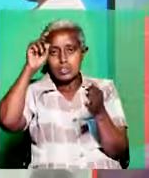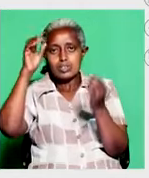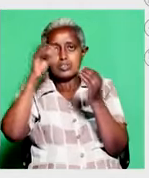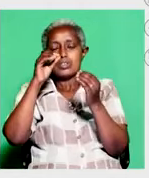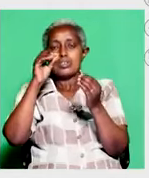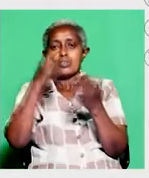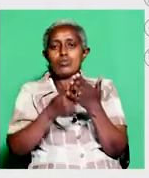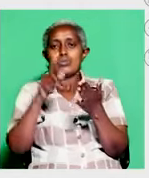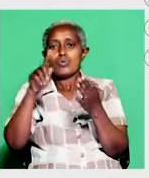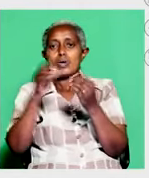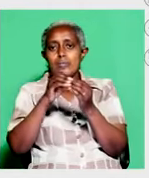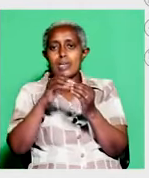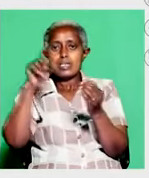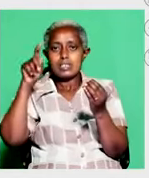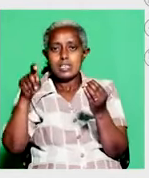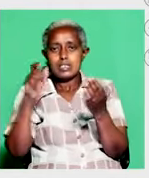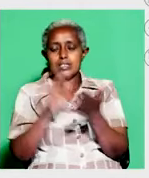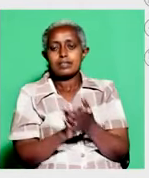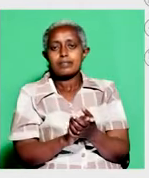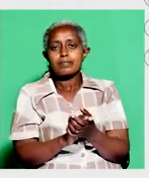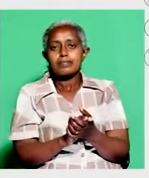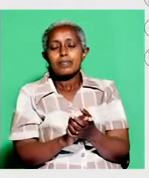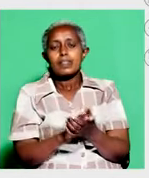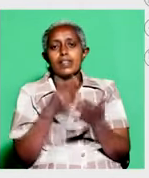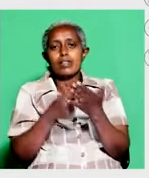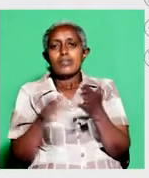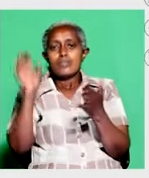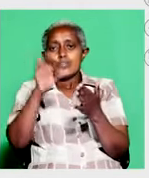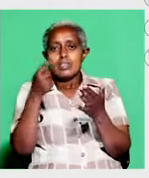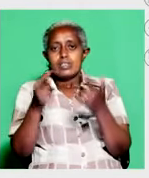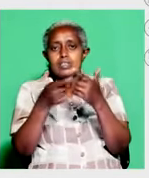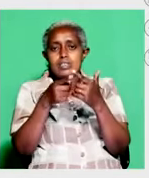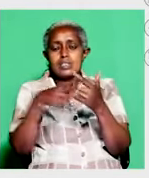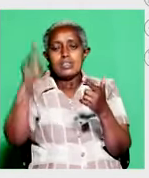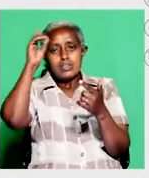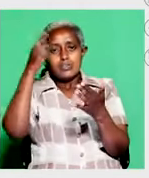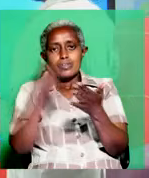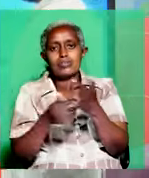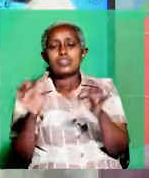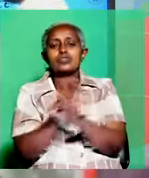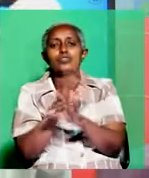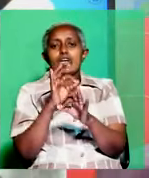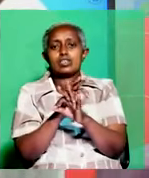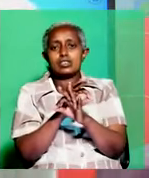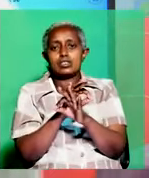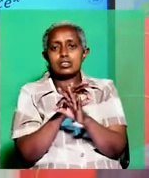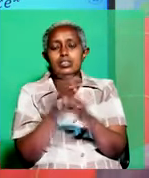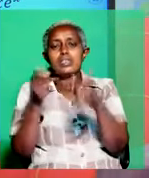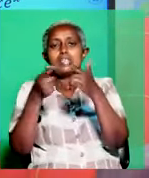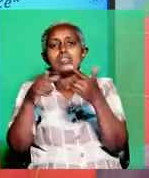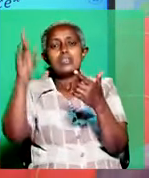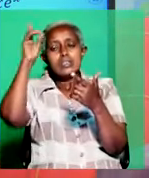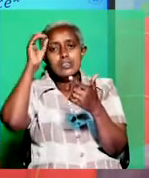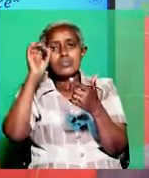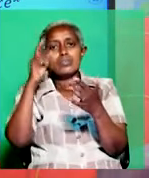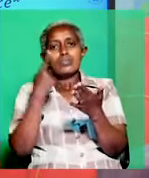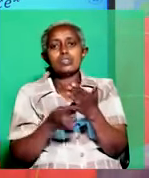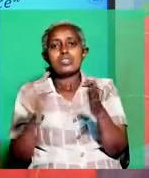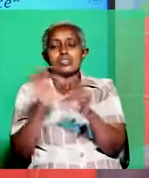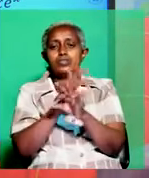1 plus x. Let's try to find second derivative of this function. The second derivative of